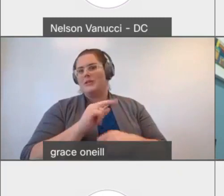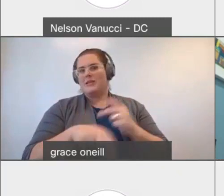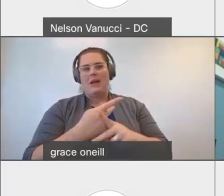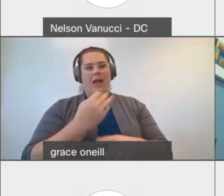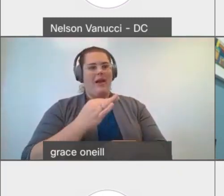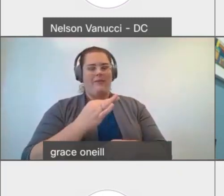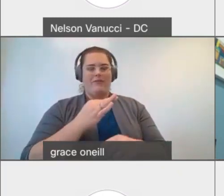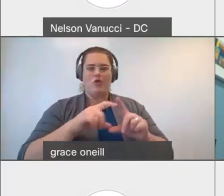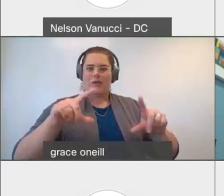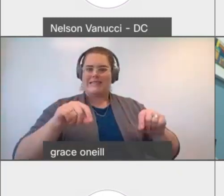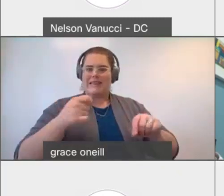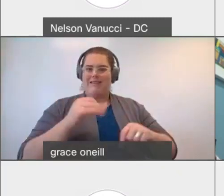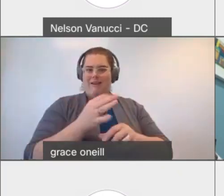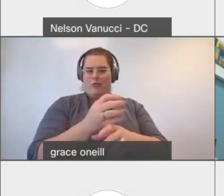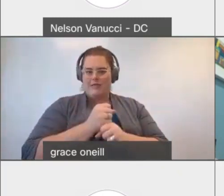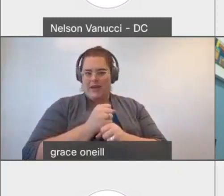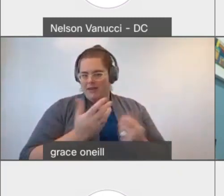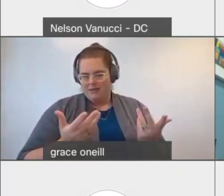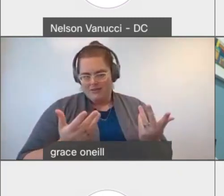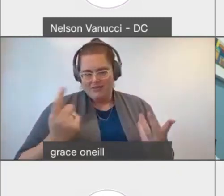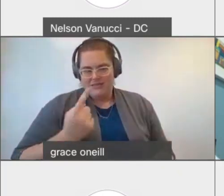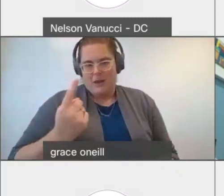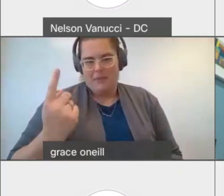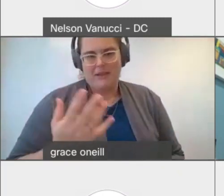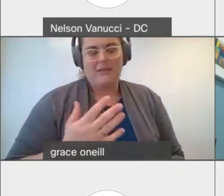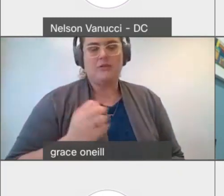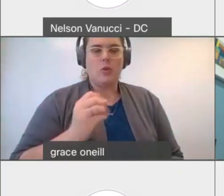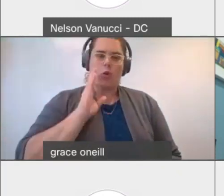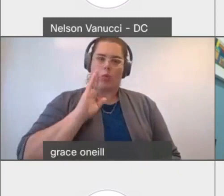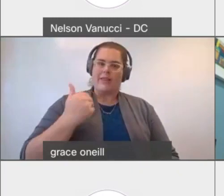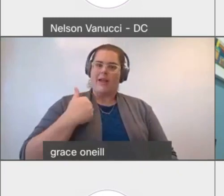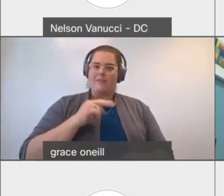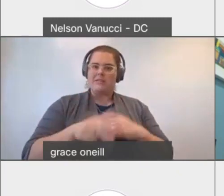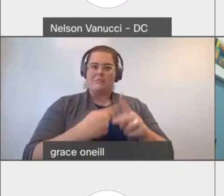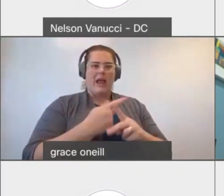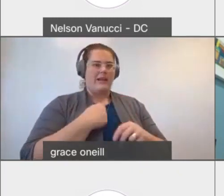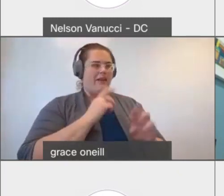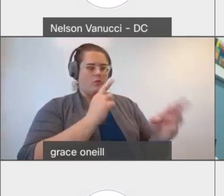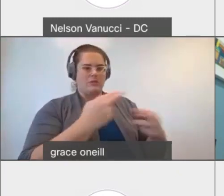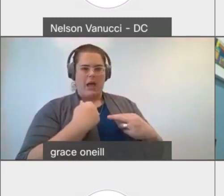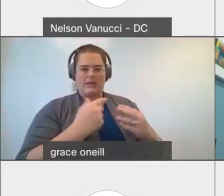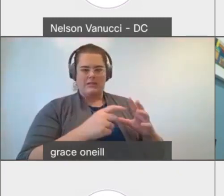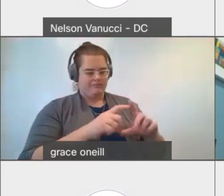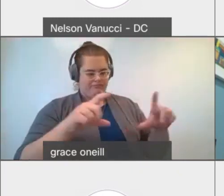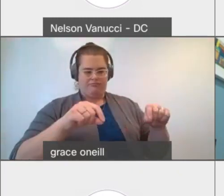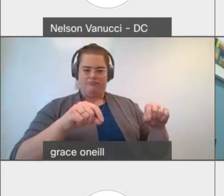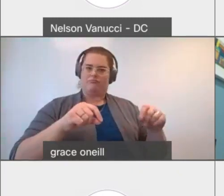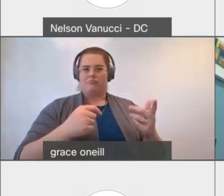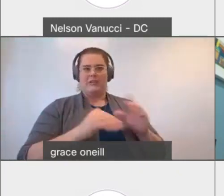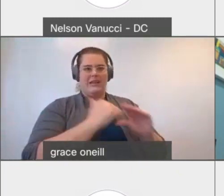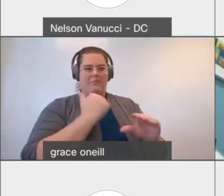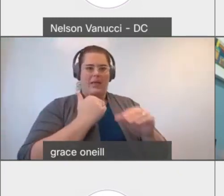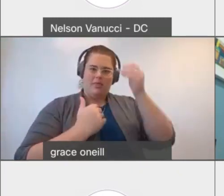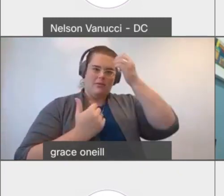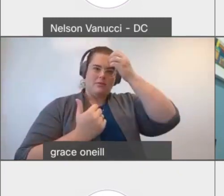received. And so that would be how you would know that it had been submitted. And then the challenge is going